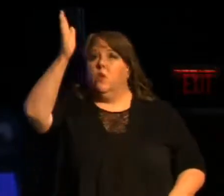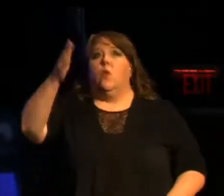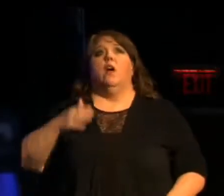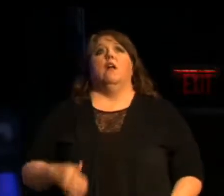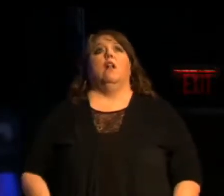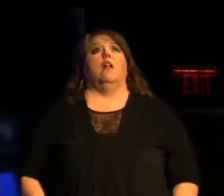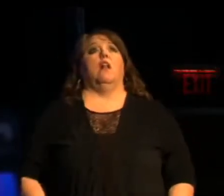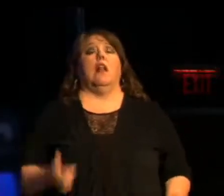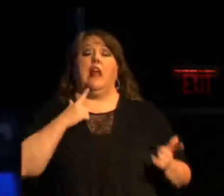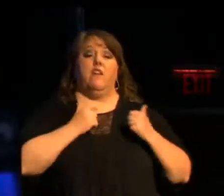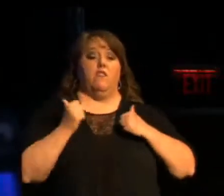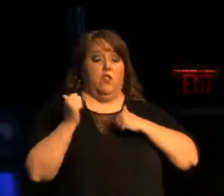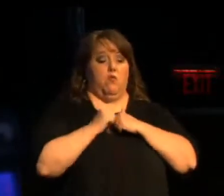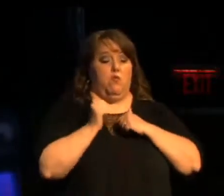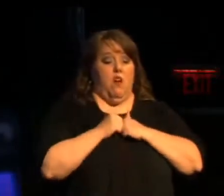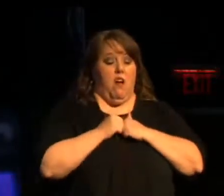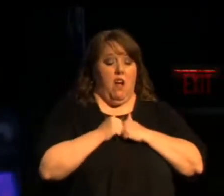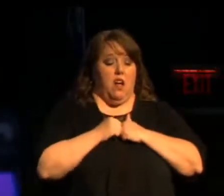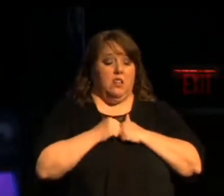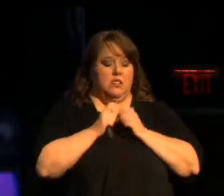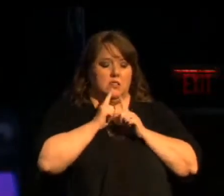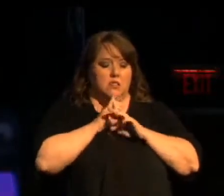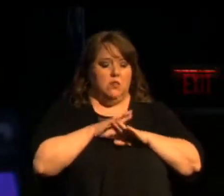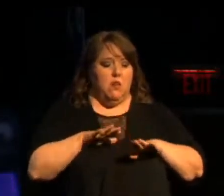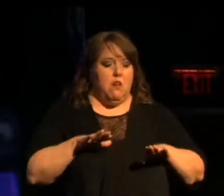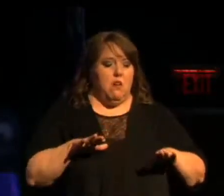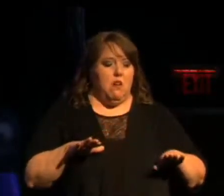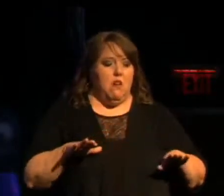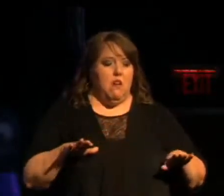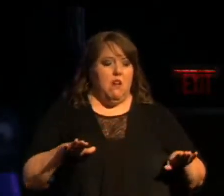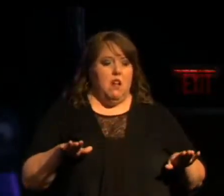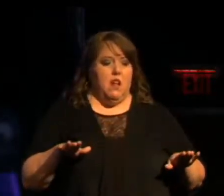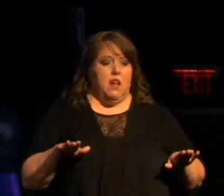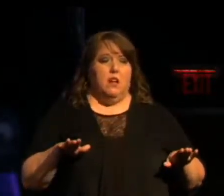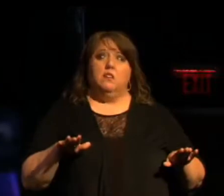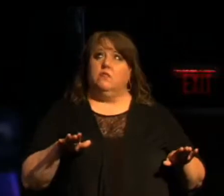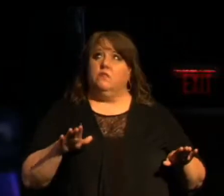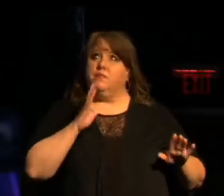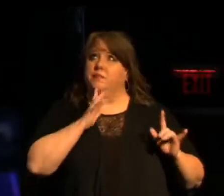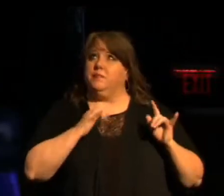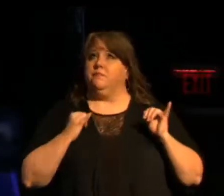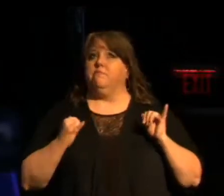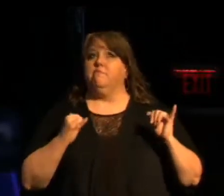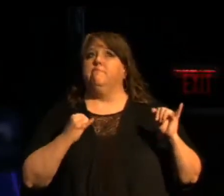If the rocks cry out in silence, so will I.